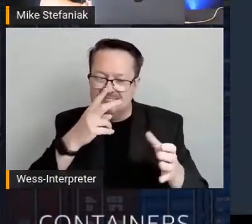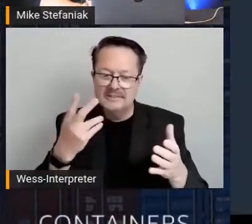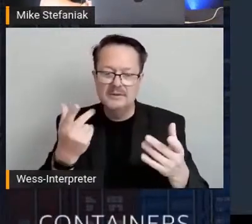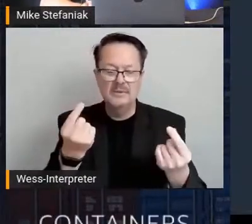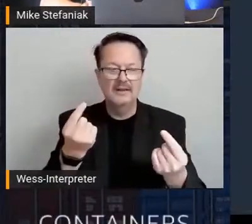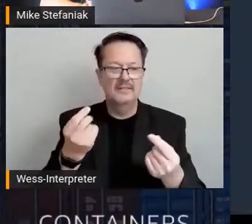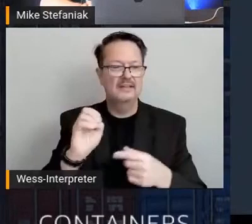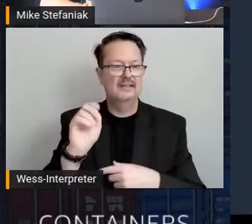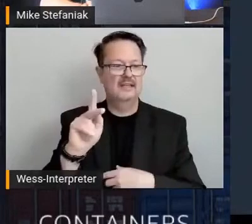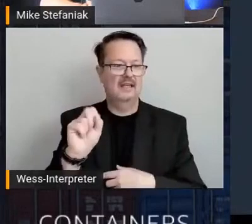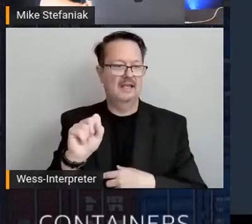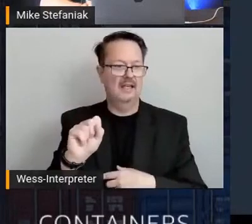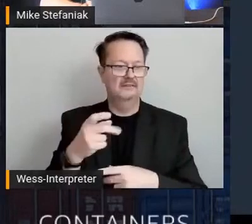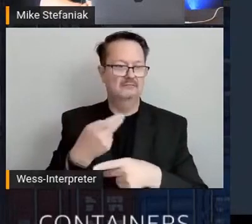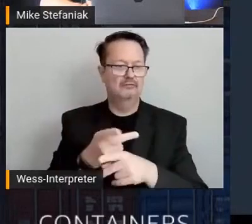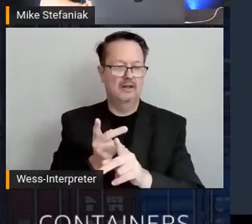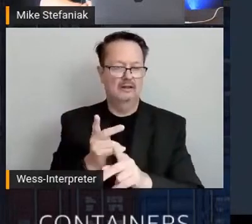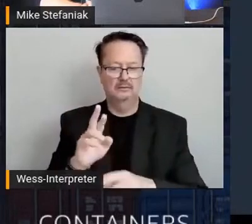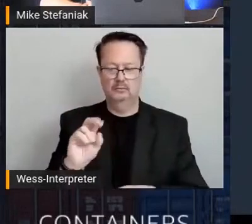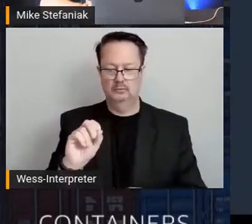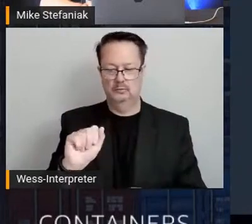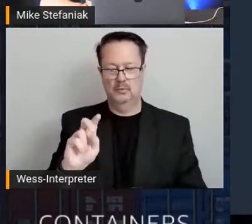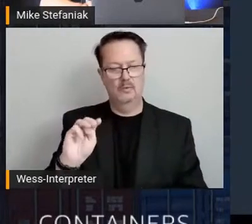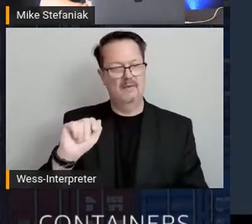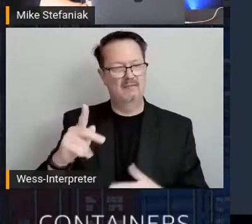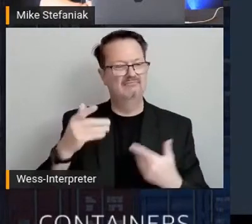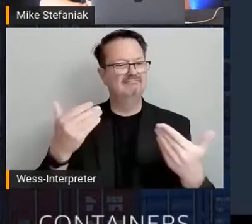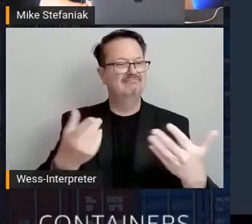EKS product roadmap. So let's get started.